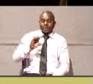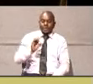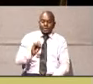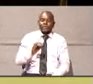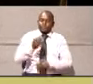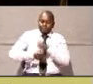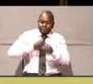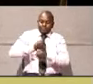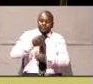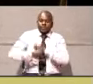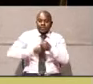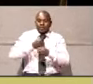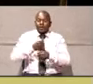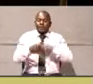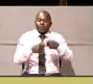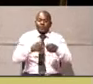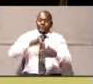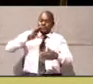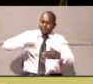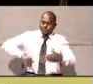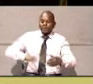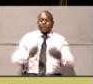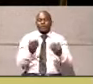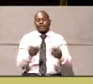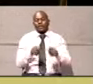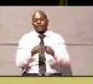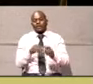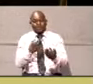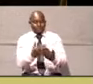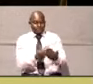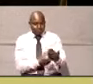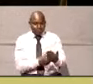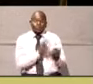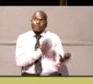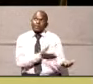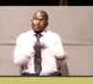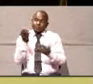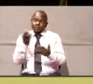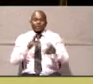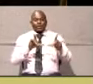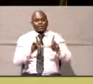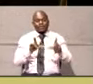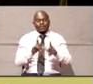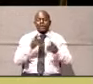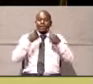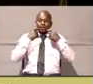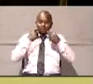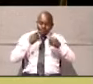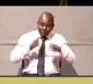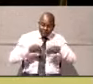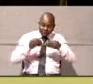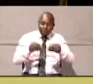annum, but the process has been delayed. Now, according to reports, the importation licenses are issued by